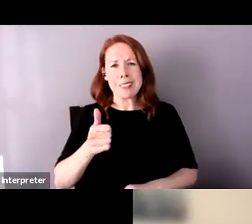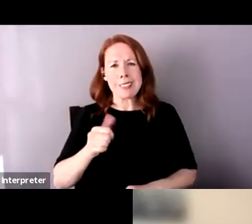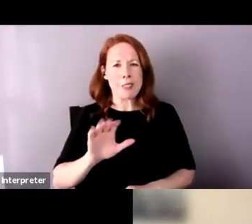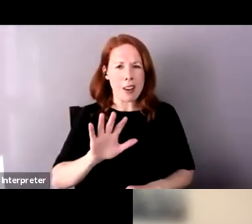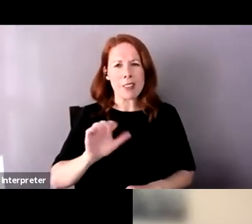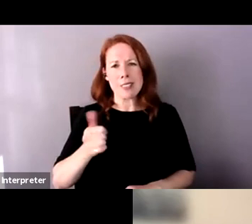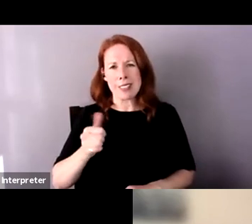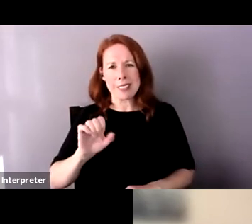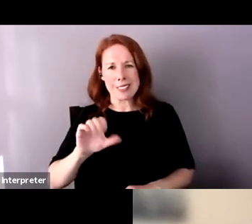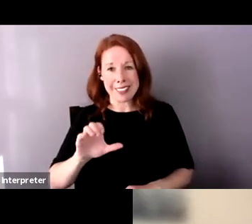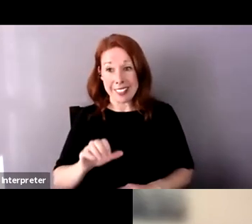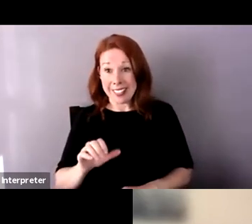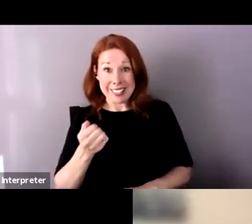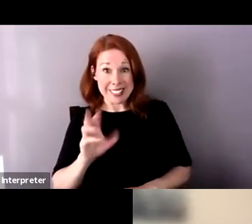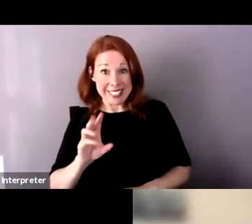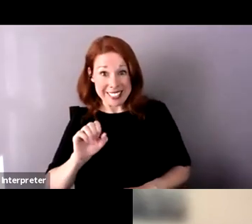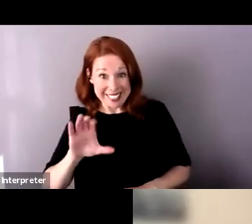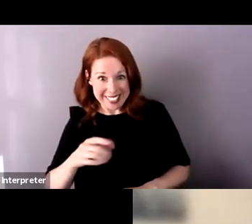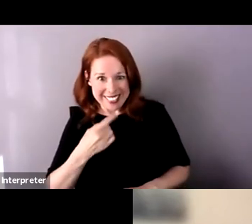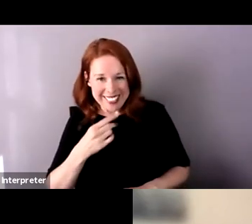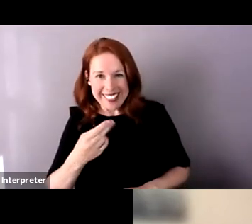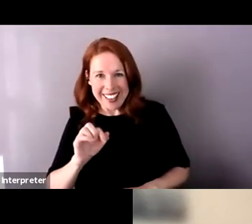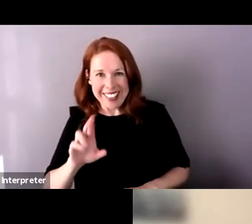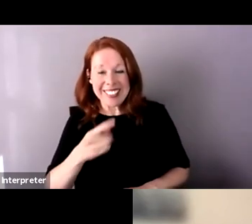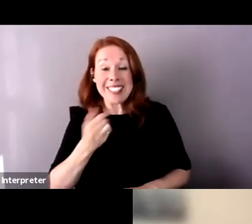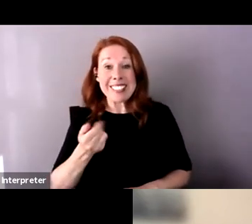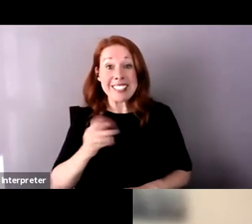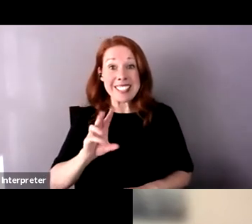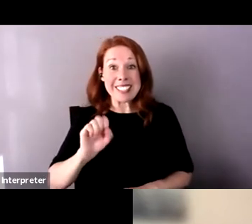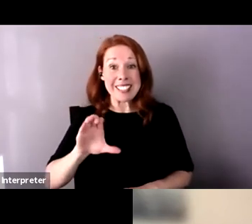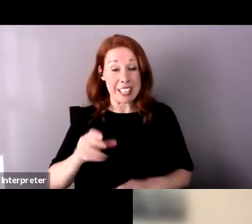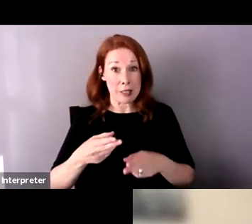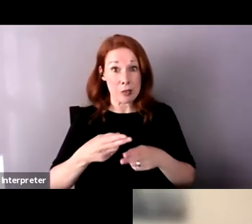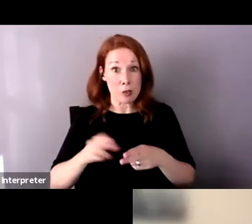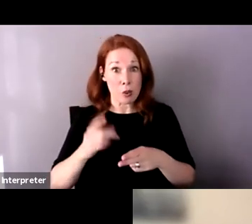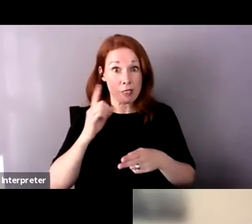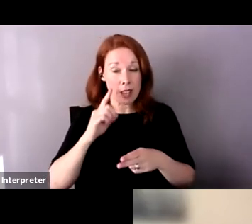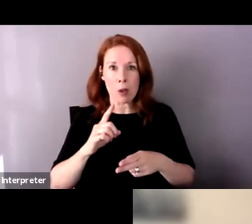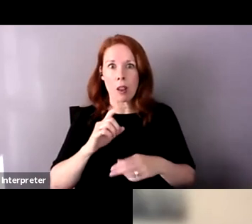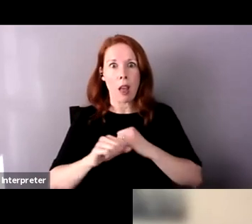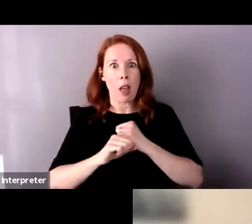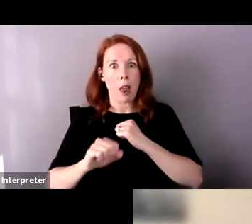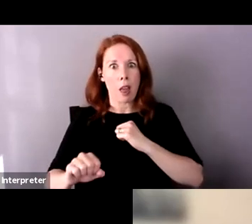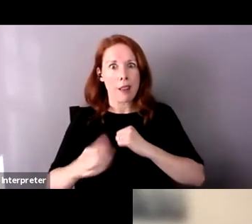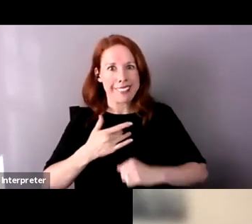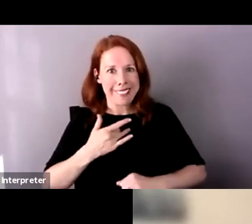16 seconds, Heather. Yes. 16 seconds does sound short, but it is so long. Yes.